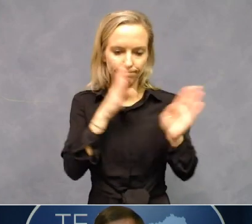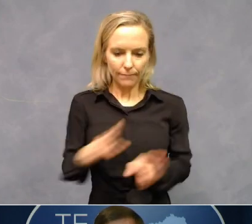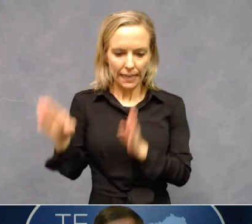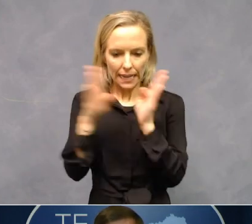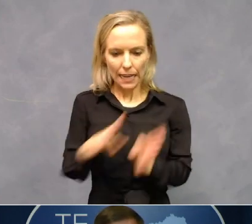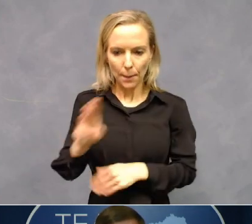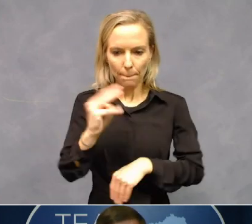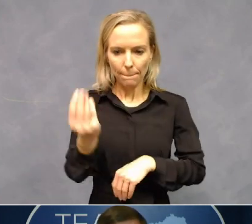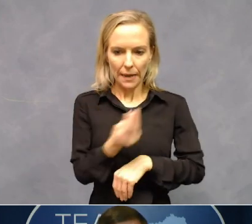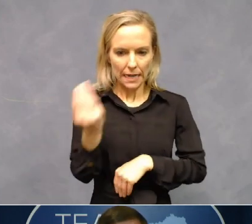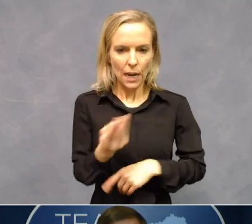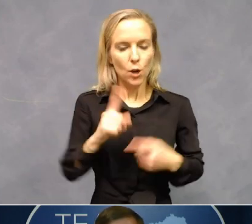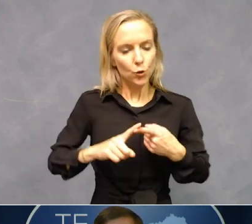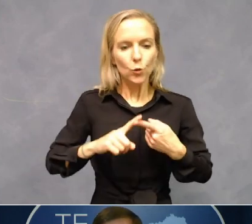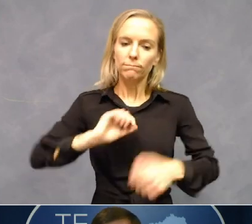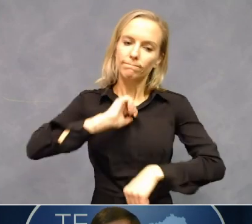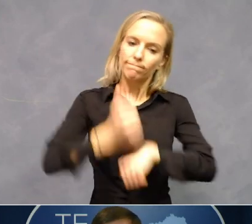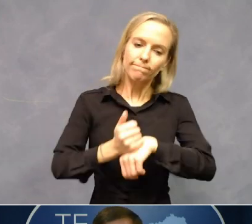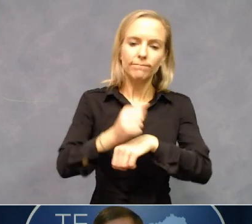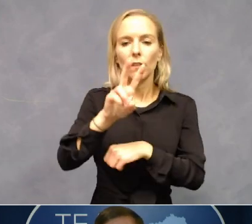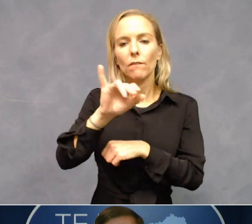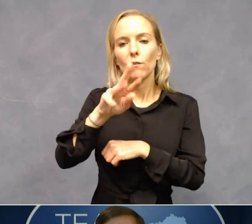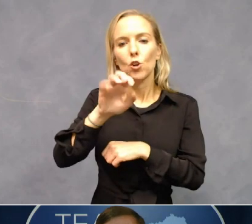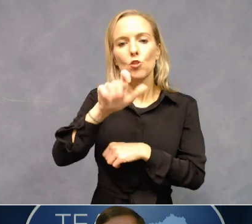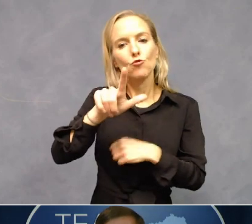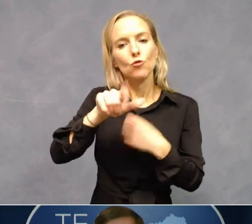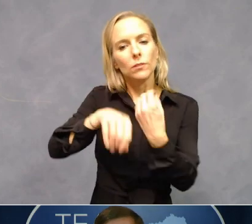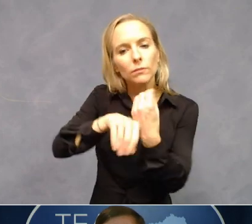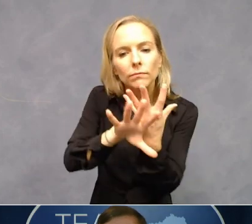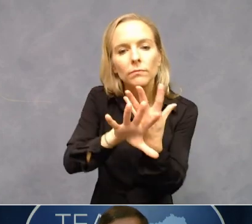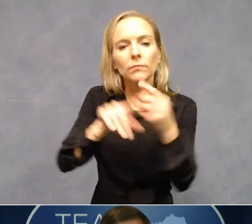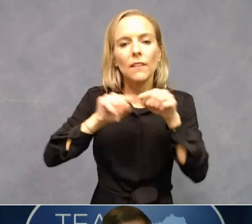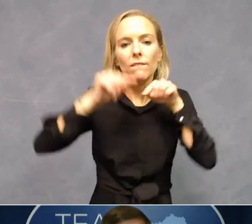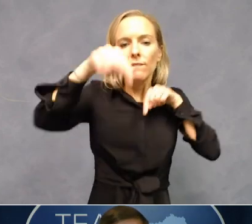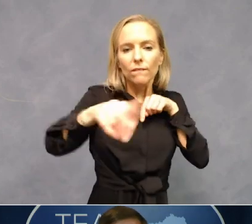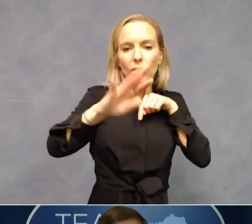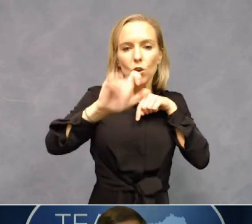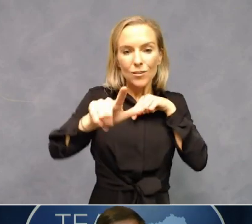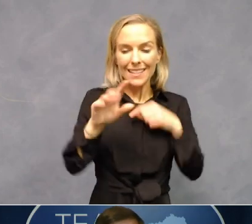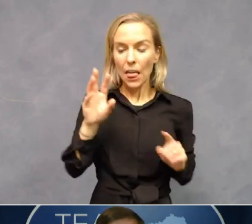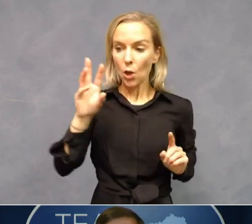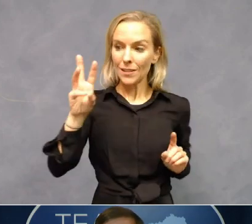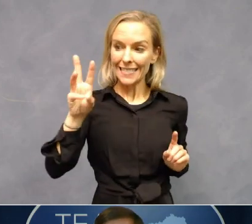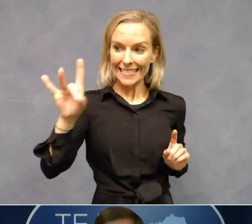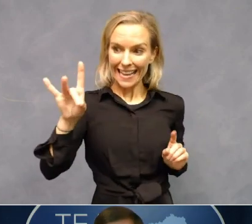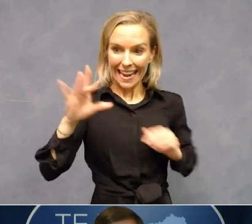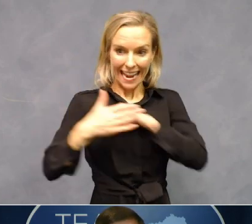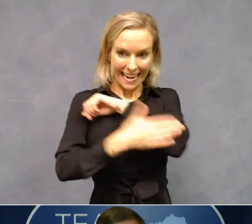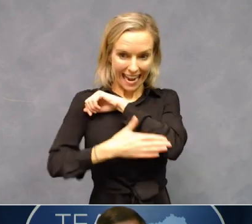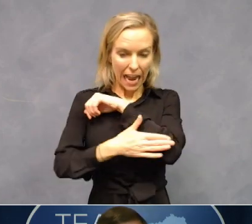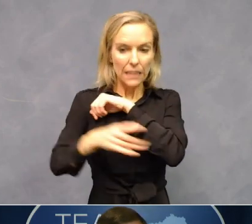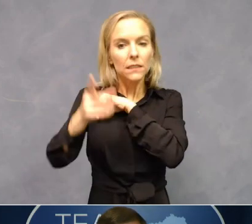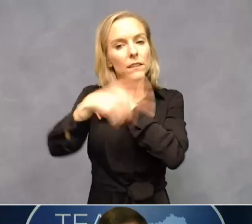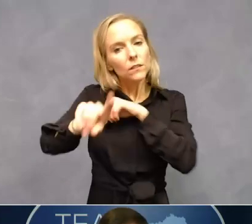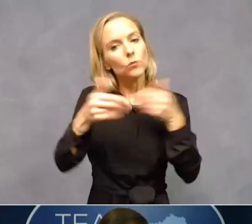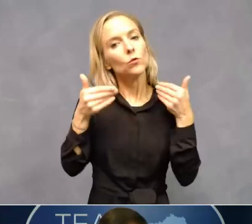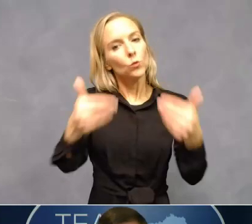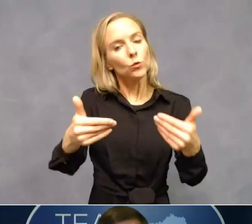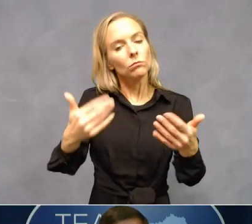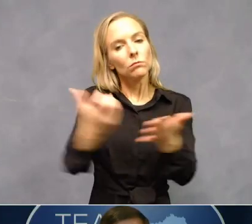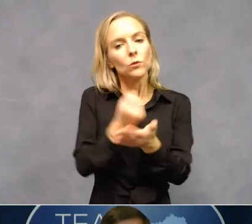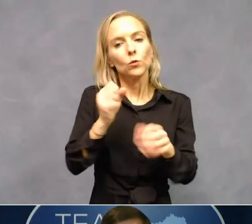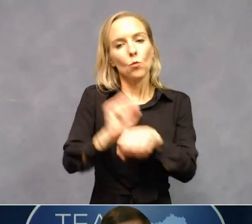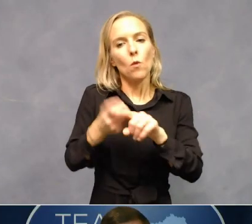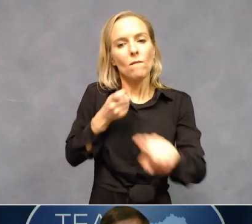virtual as possible. We need every business in those 68 counties that can have people from work from home to do it, not to